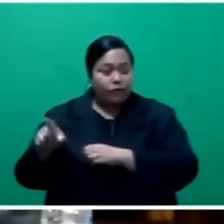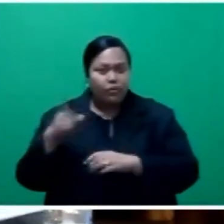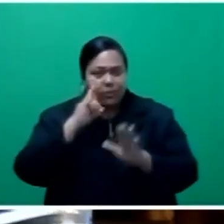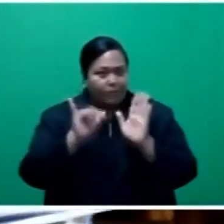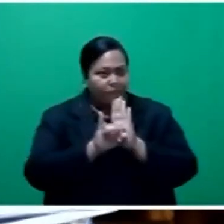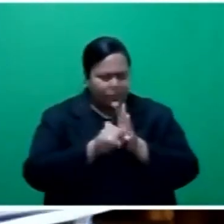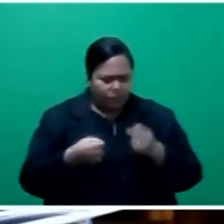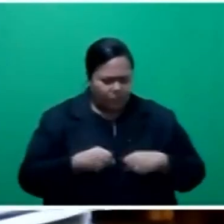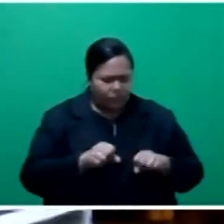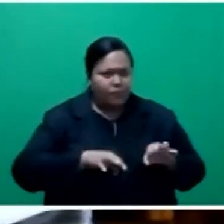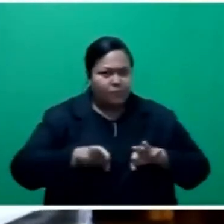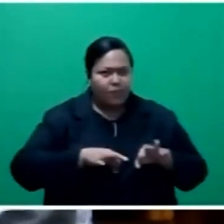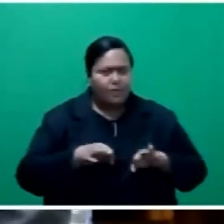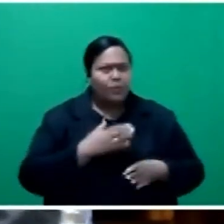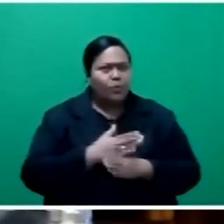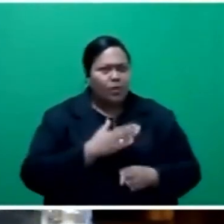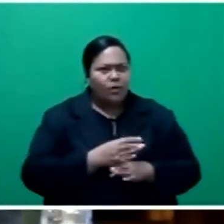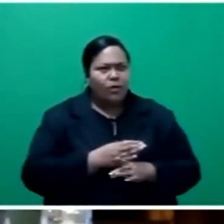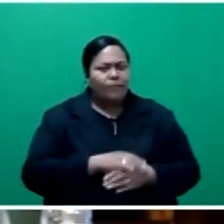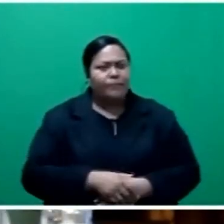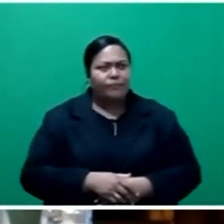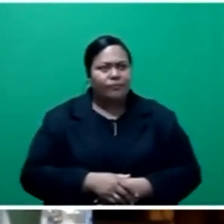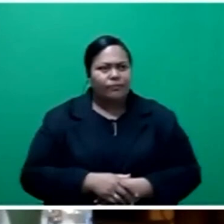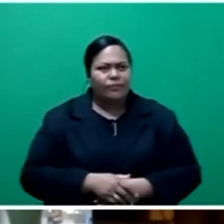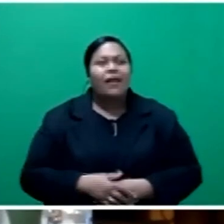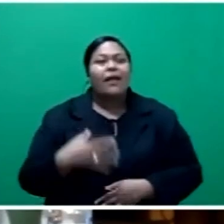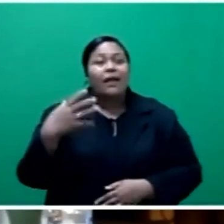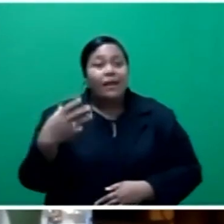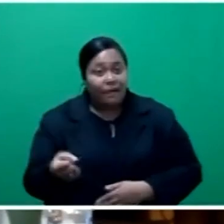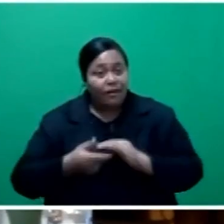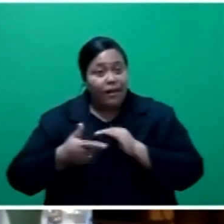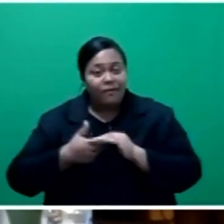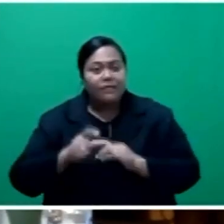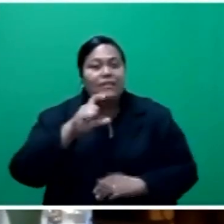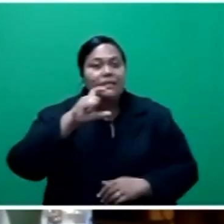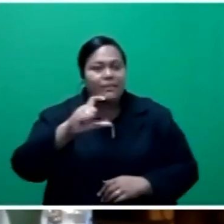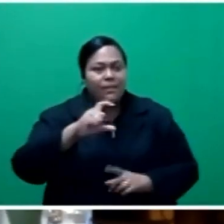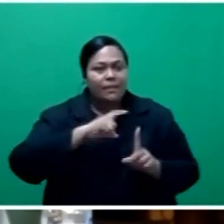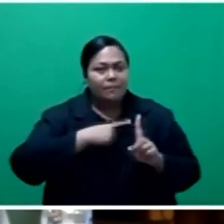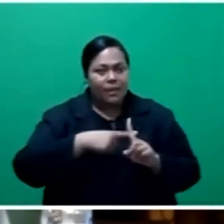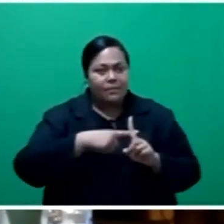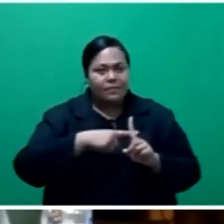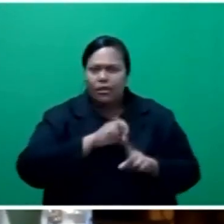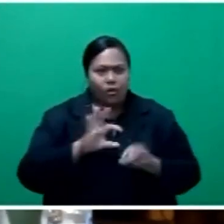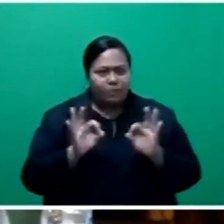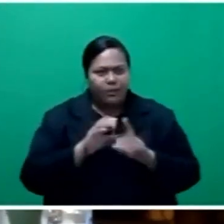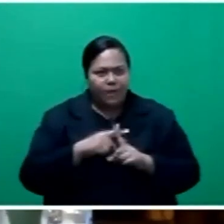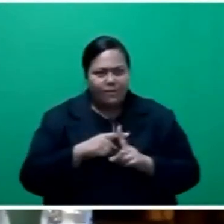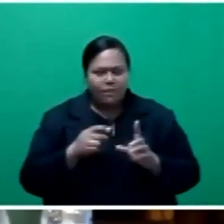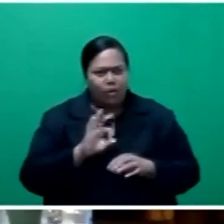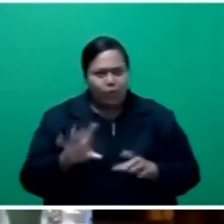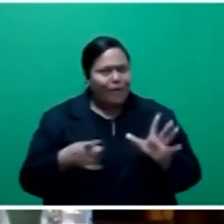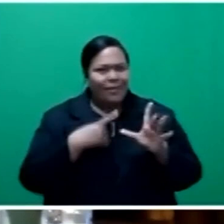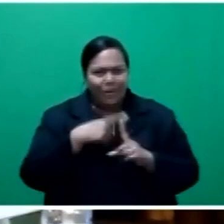its current PEFA rating of C+. Its current rating was C+, not B+, not A+,